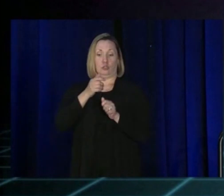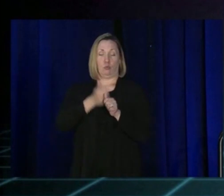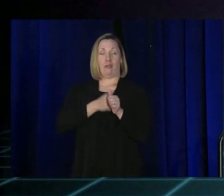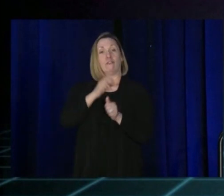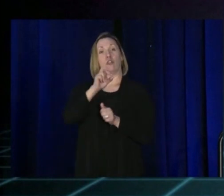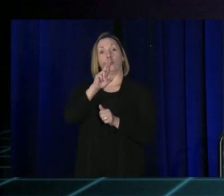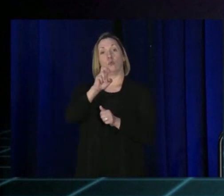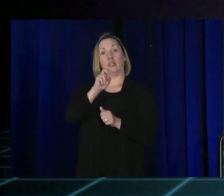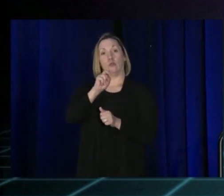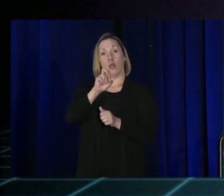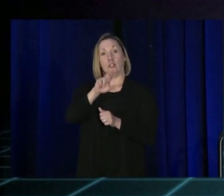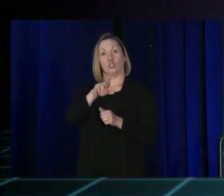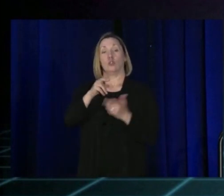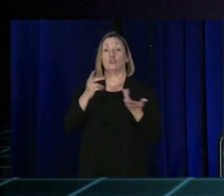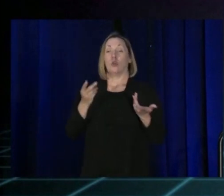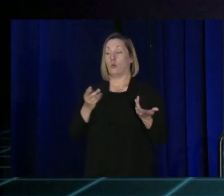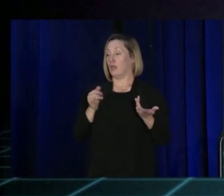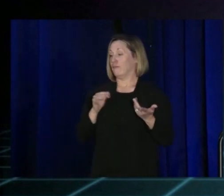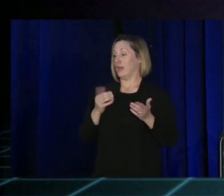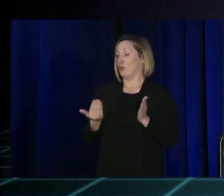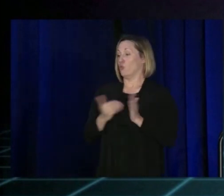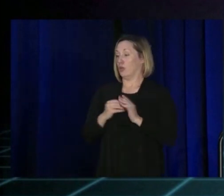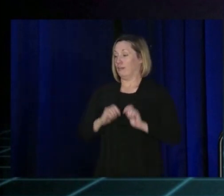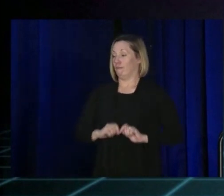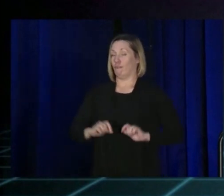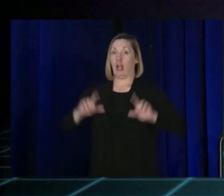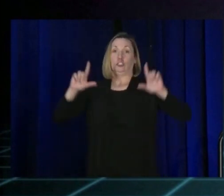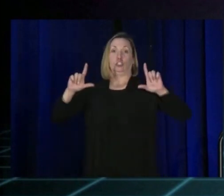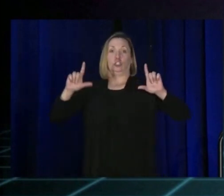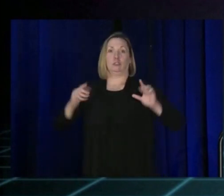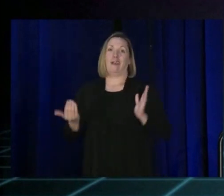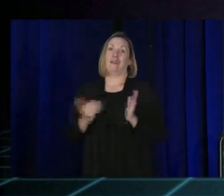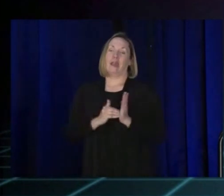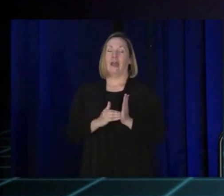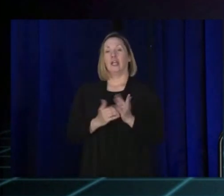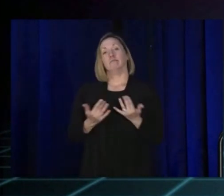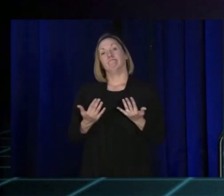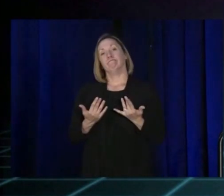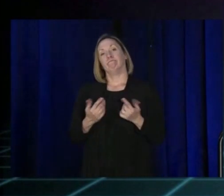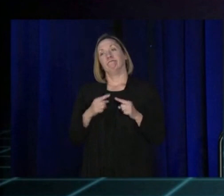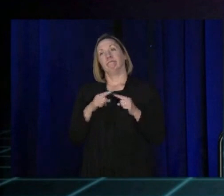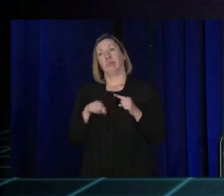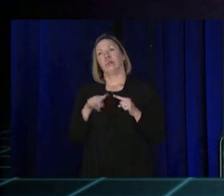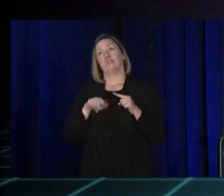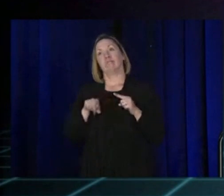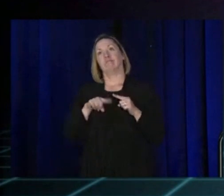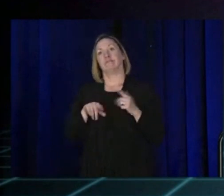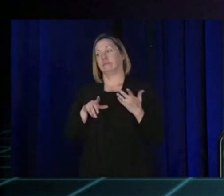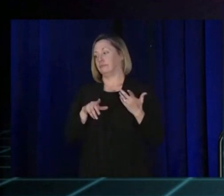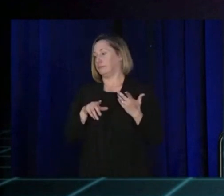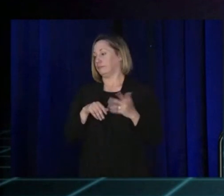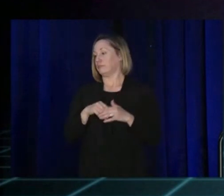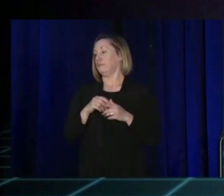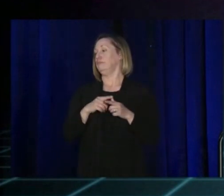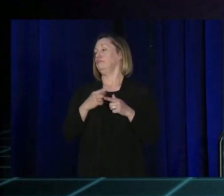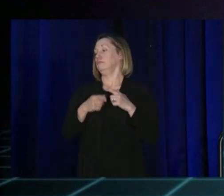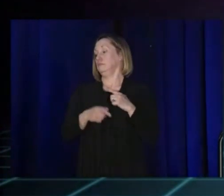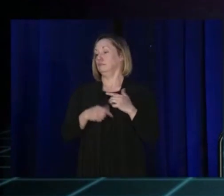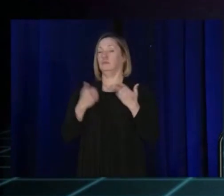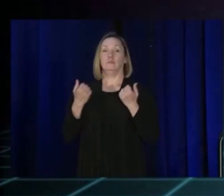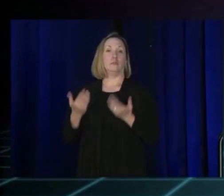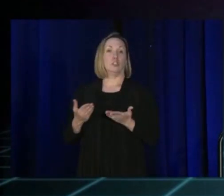I refresh the page, again, it's loading for some amount of time, and then there's this